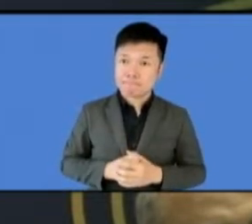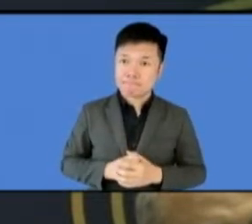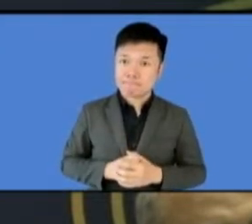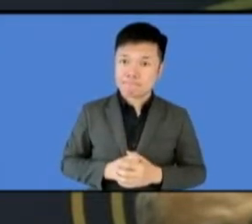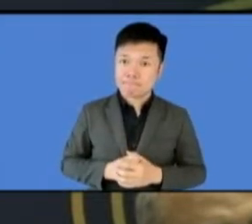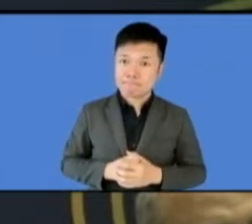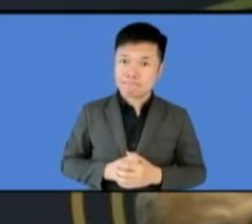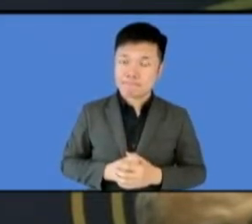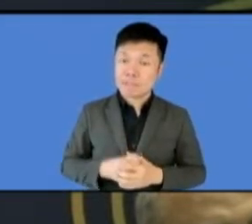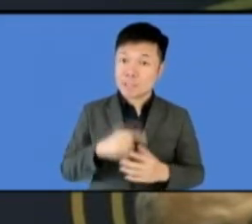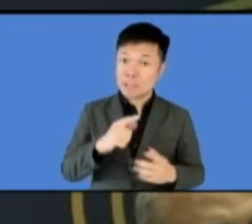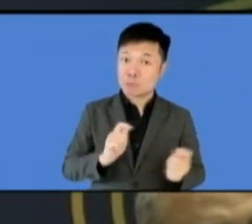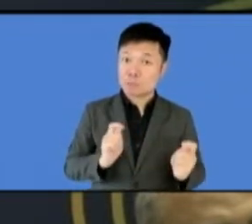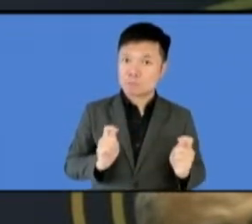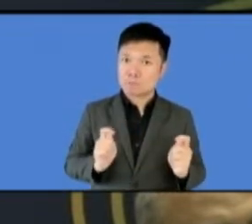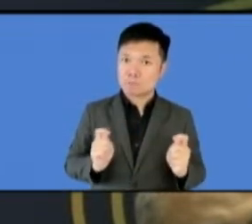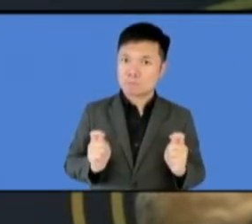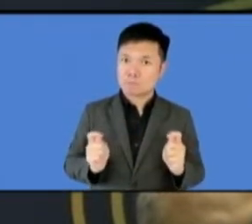demographic shifts